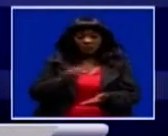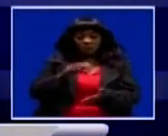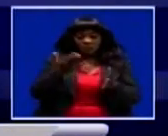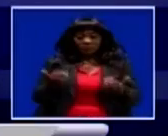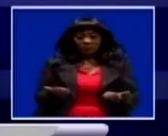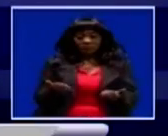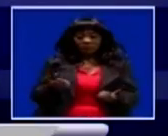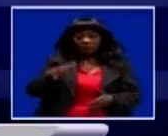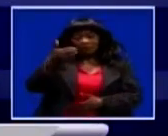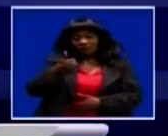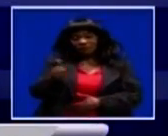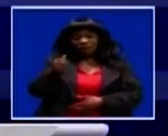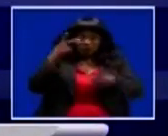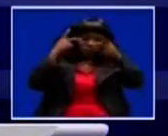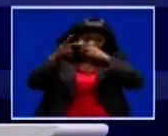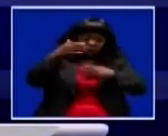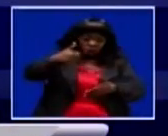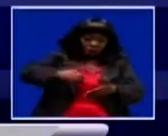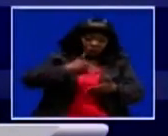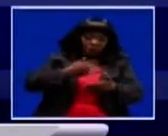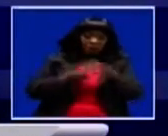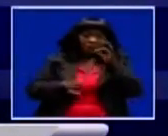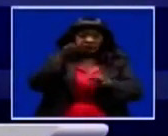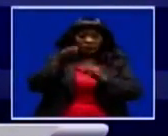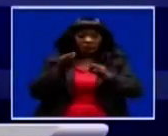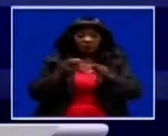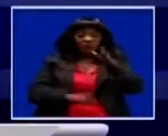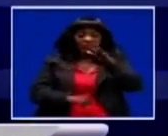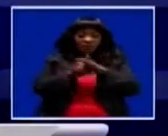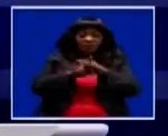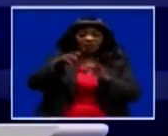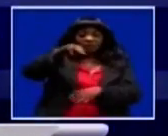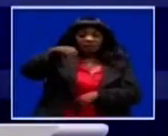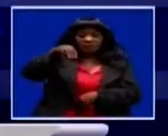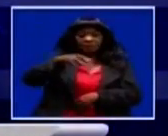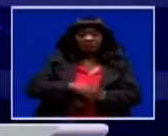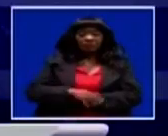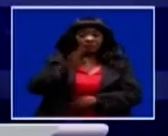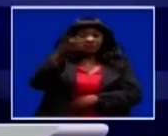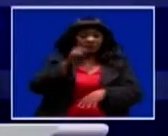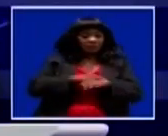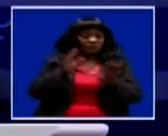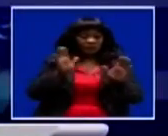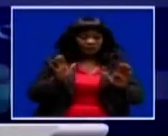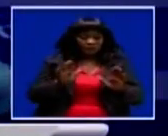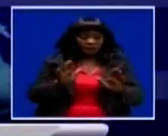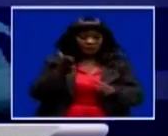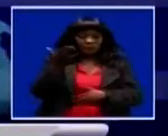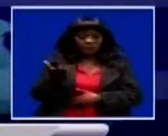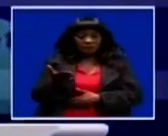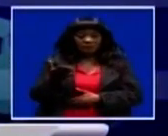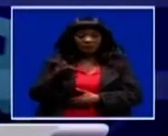Channel, the self-styled prophet will appear in court on Monday. It is not the first time Bushiri is facing